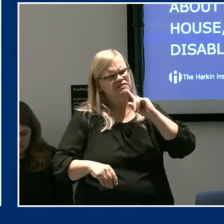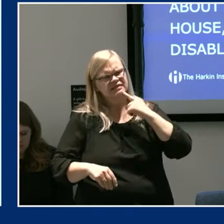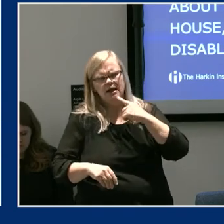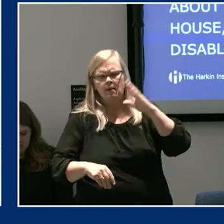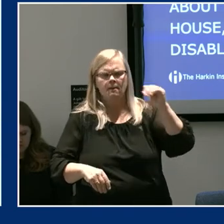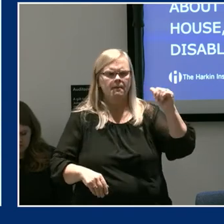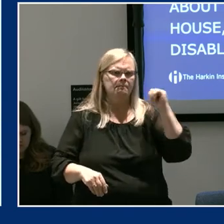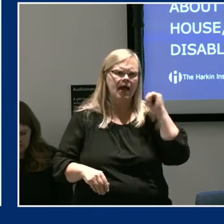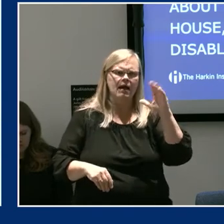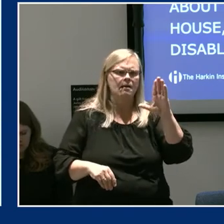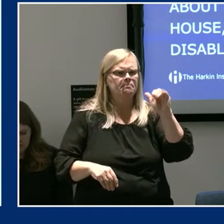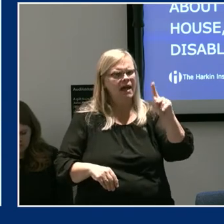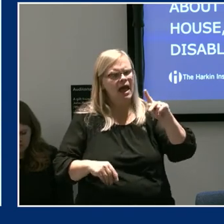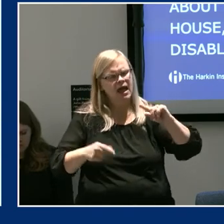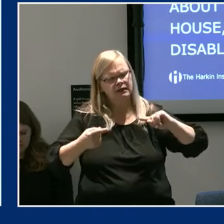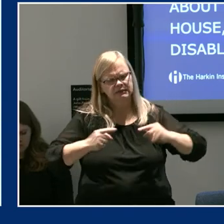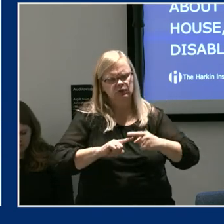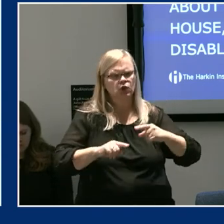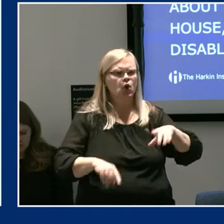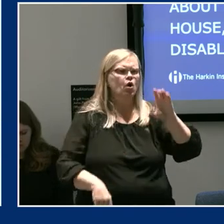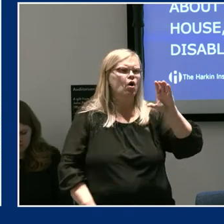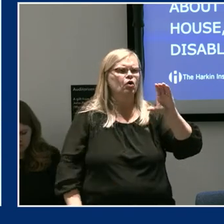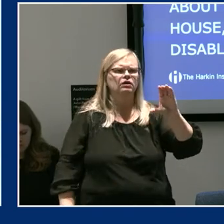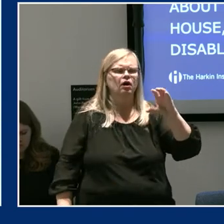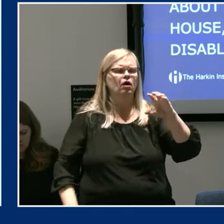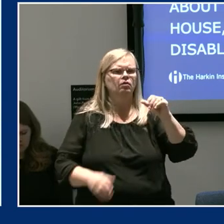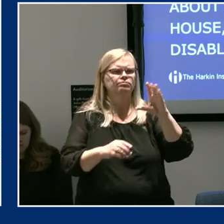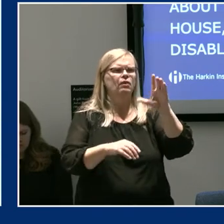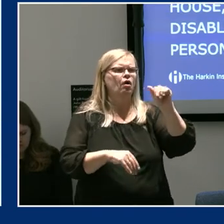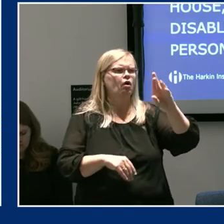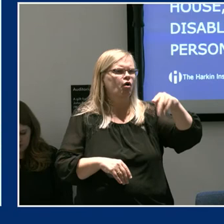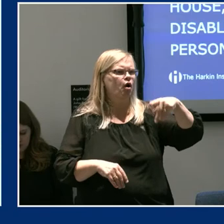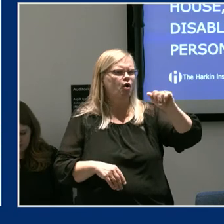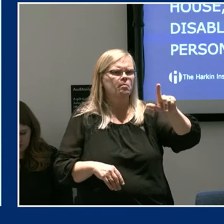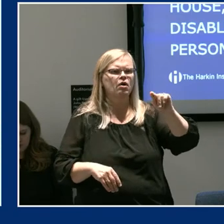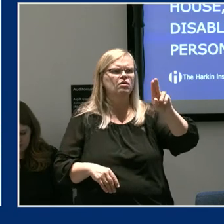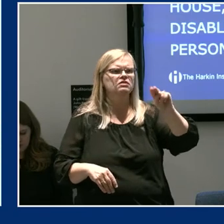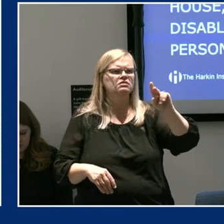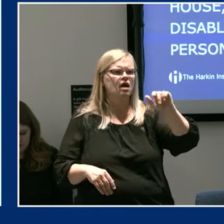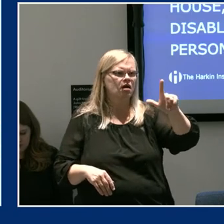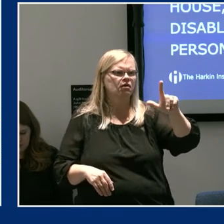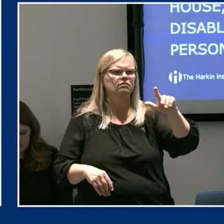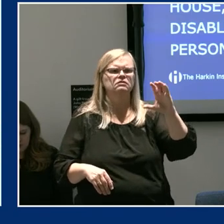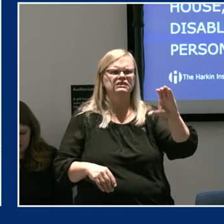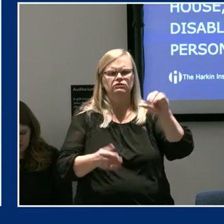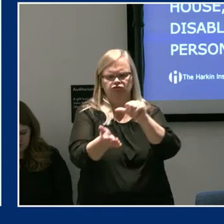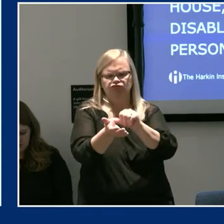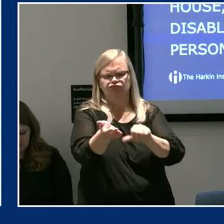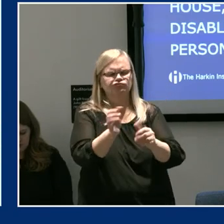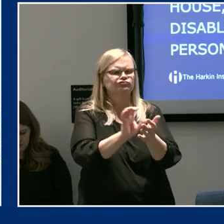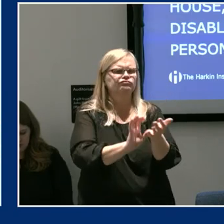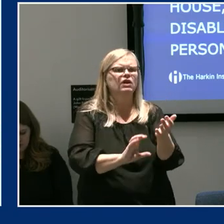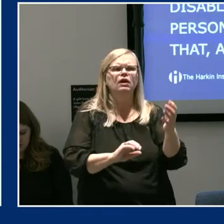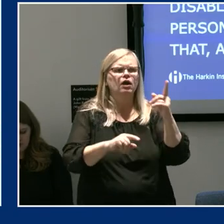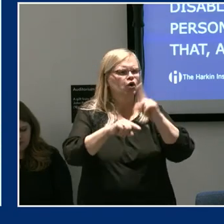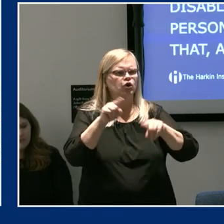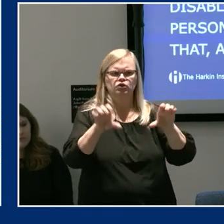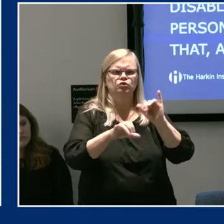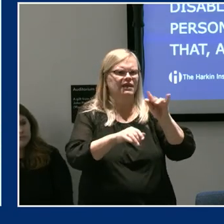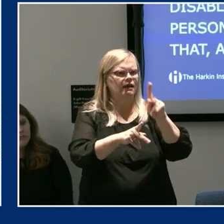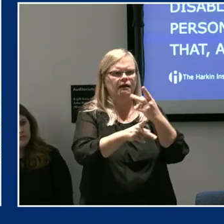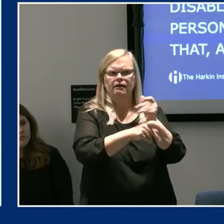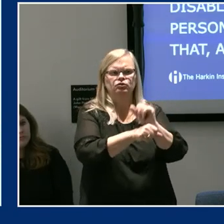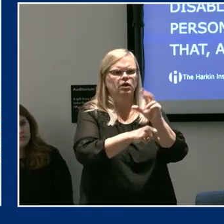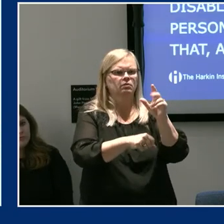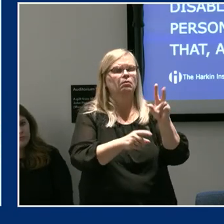or carpal tunnel syndrome, things like that, that they couldn't continue to work on that kind of a job. So they filed for